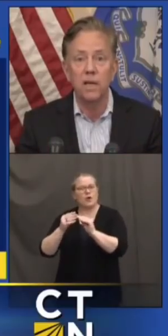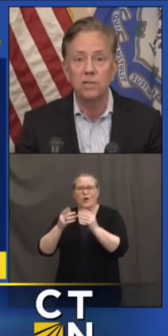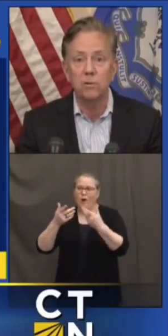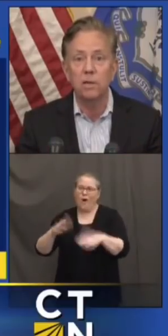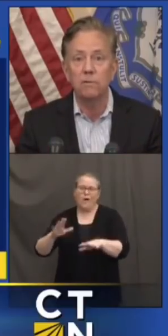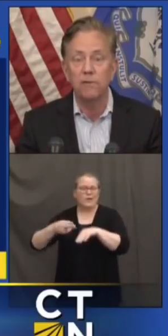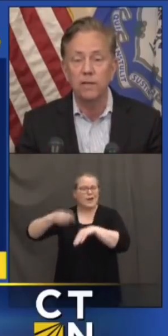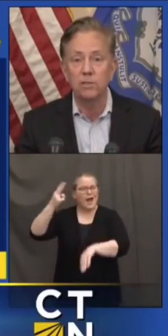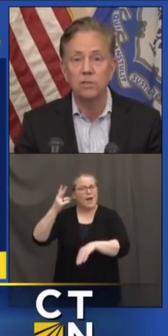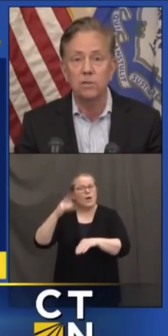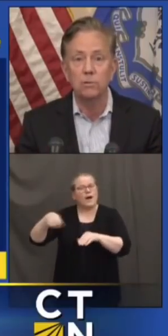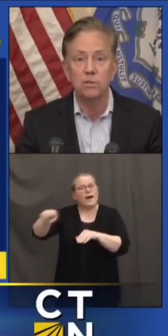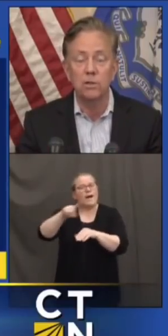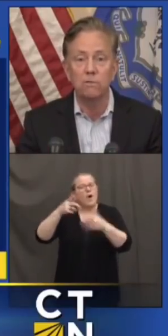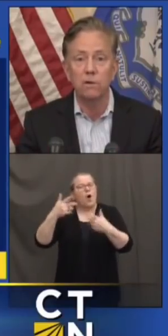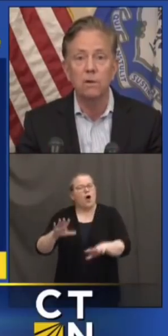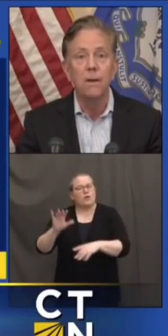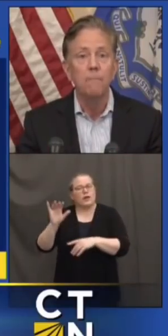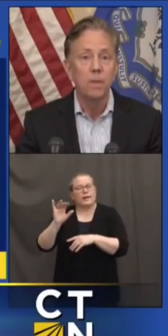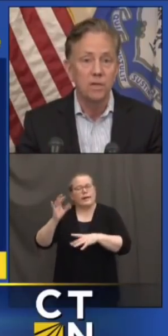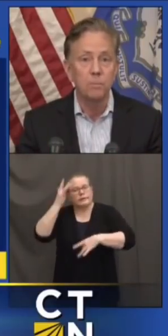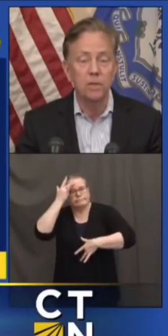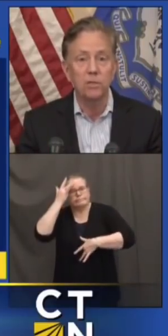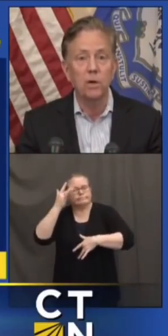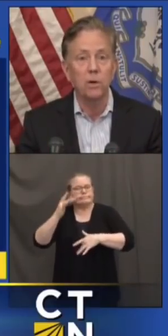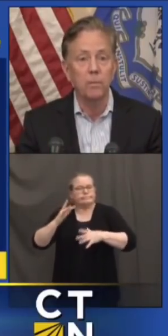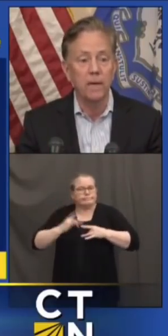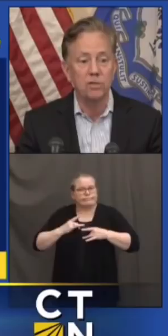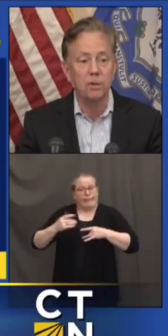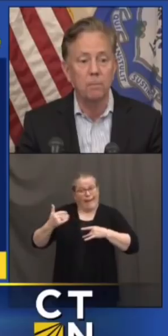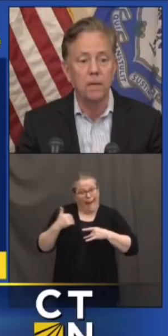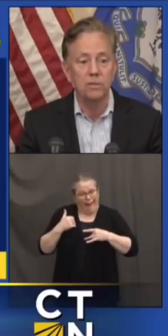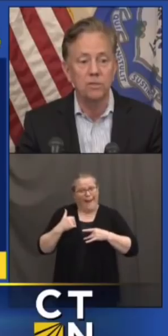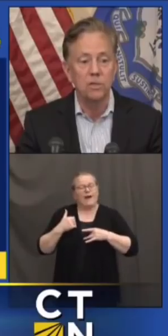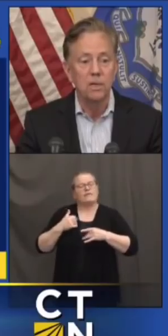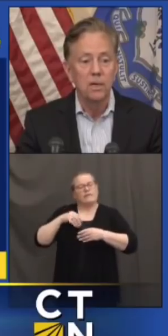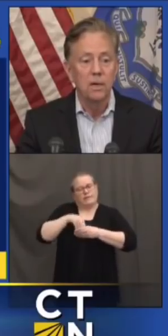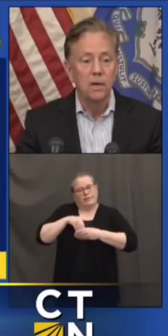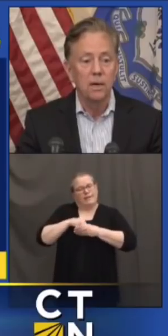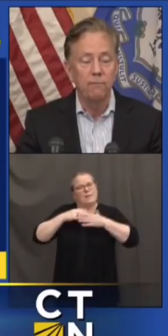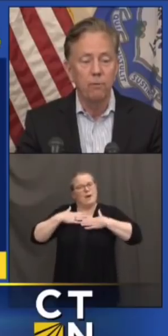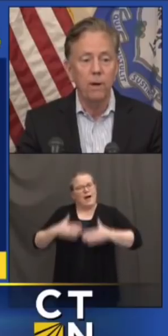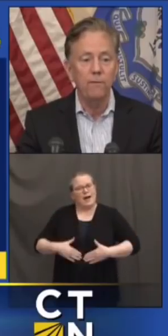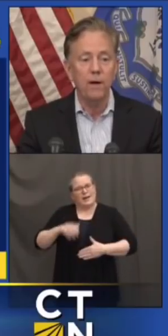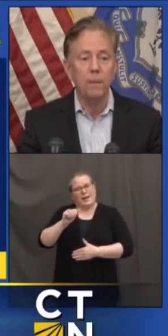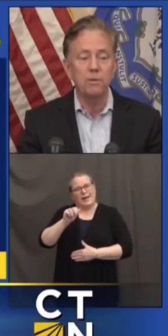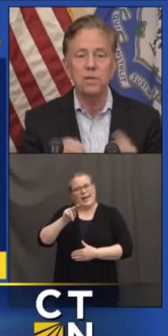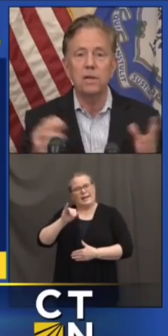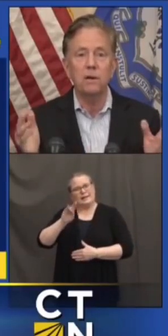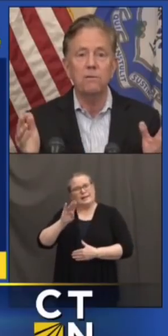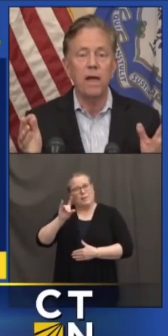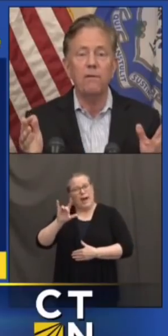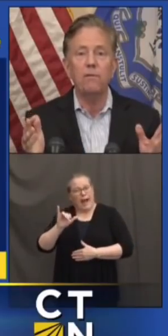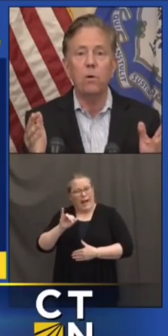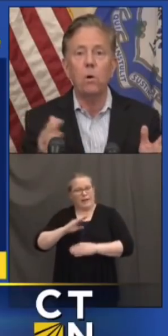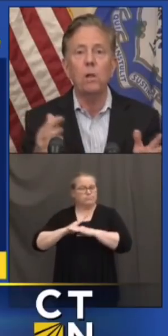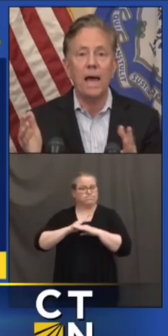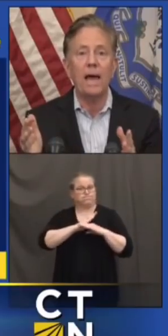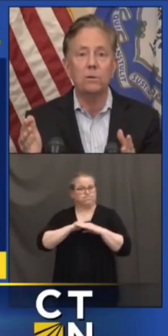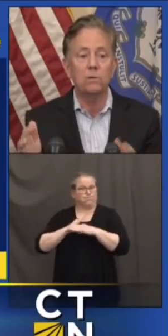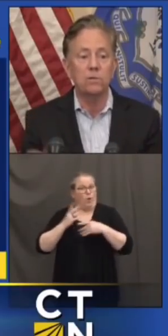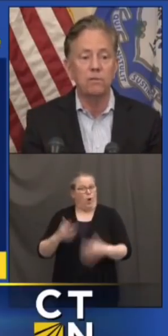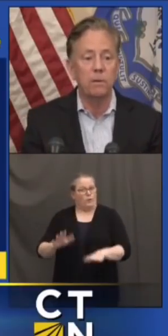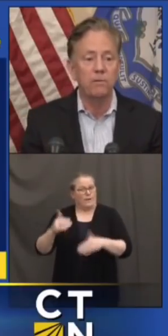given the nature of the infections that we suffered, especially going back some months. 45% of